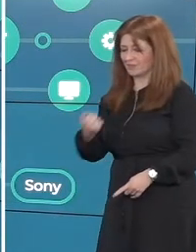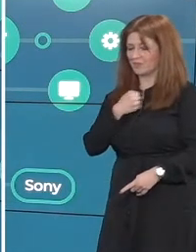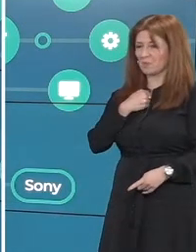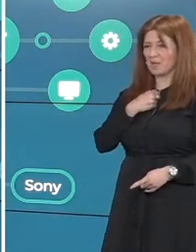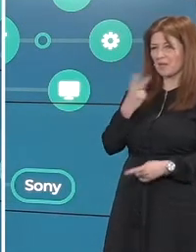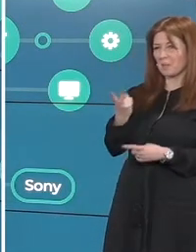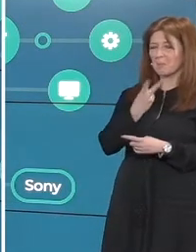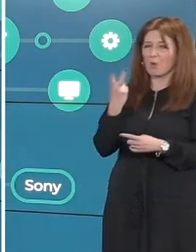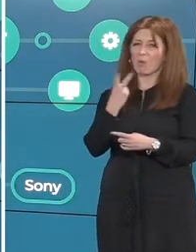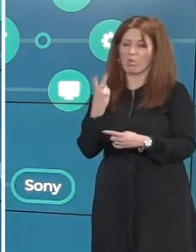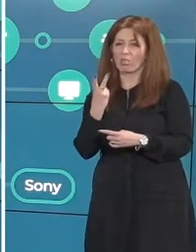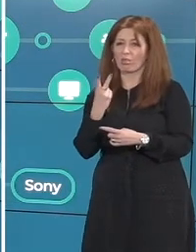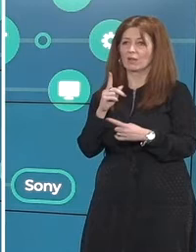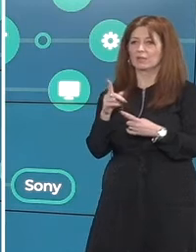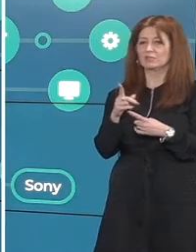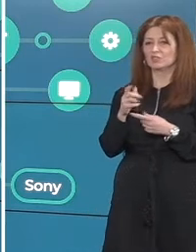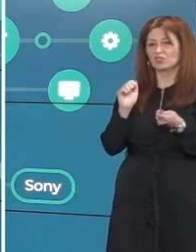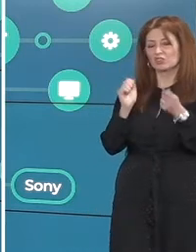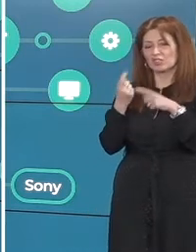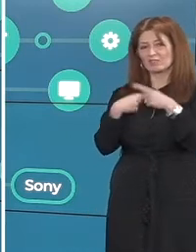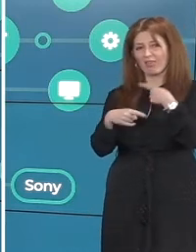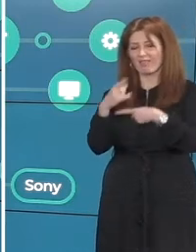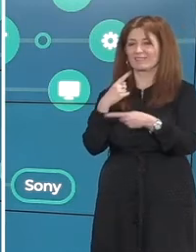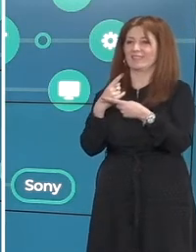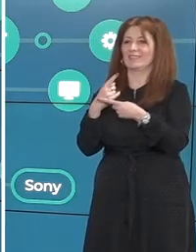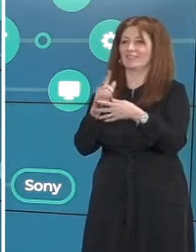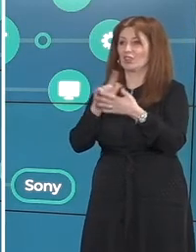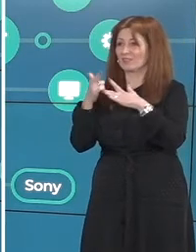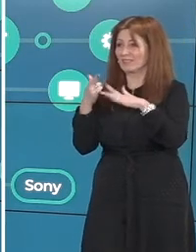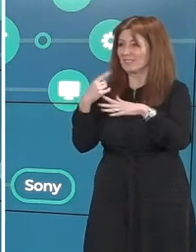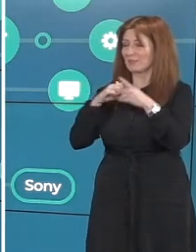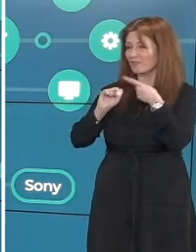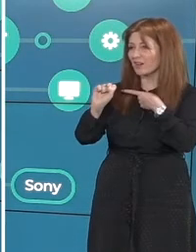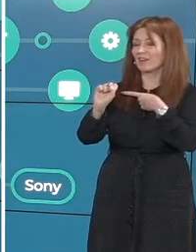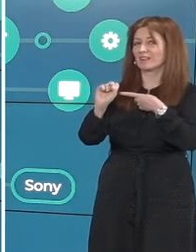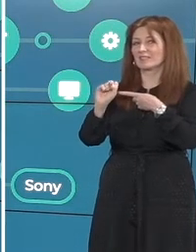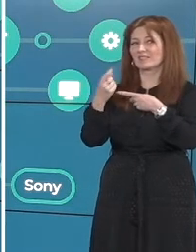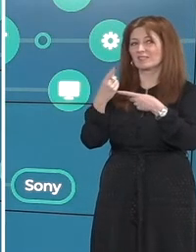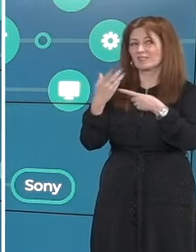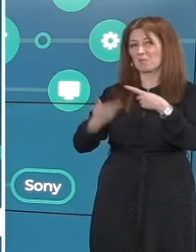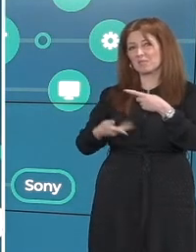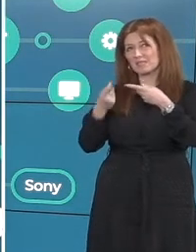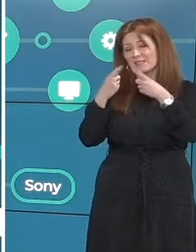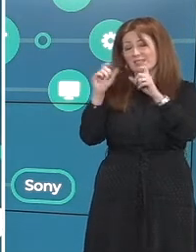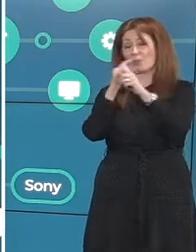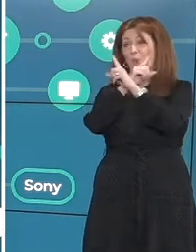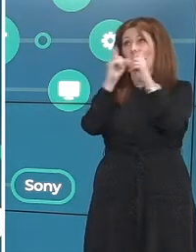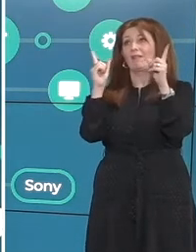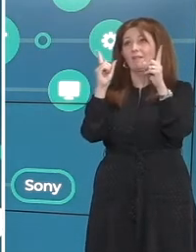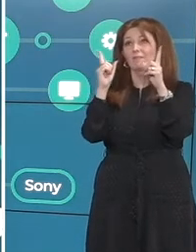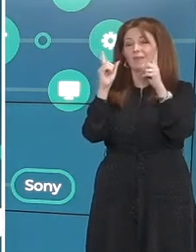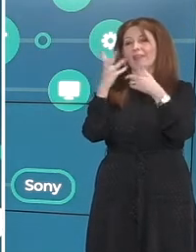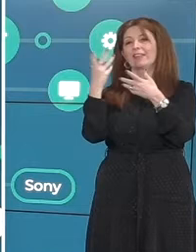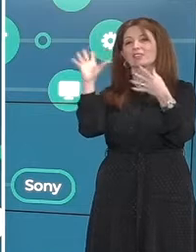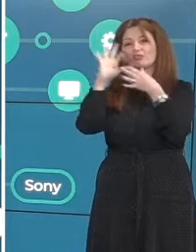tectonic shift over the last year, the disability inclusion revolution of business leaders waking up and signing up to